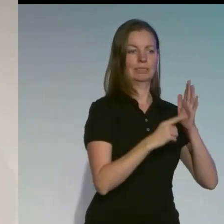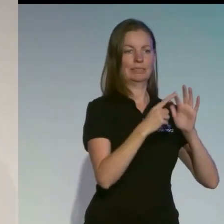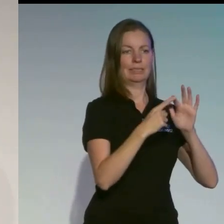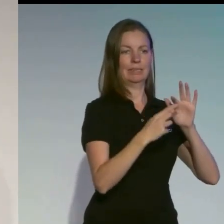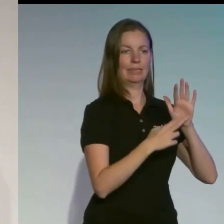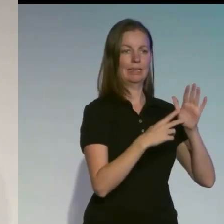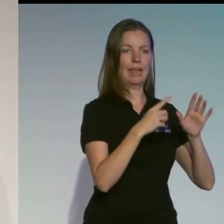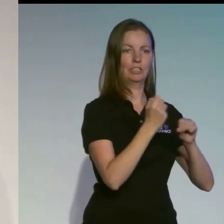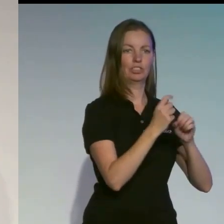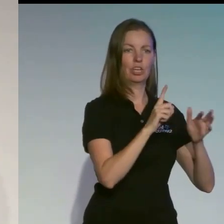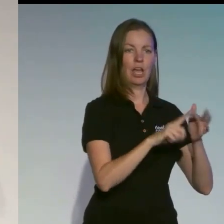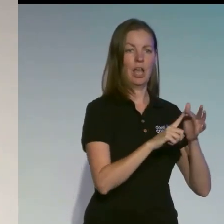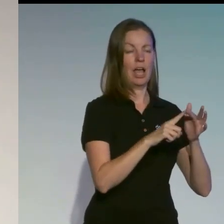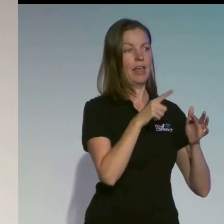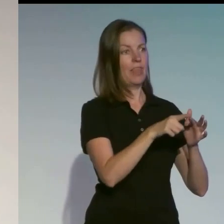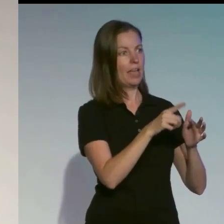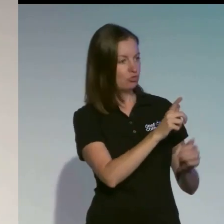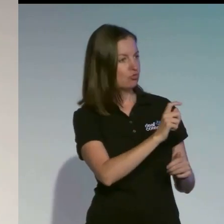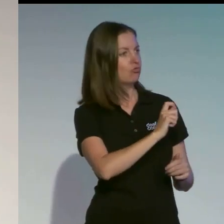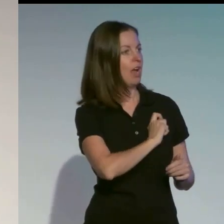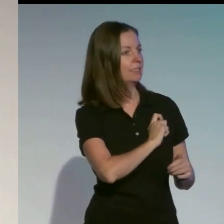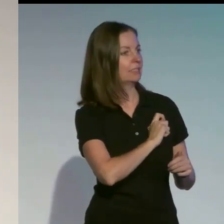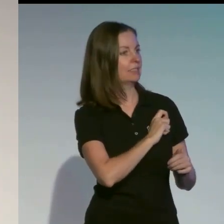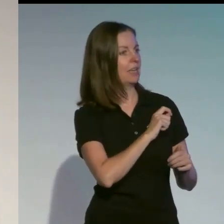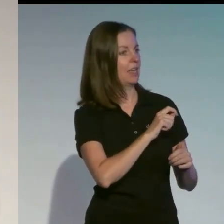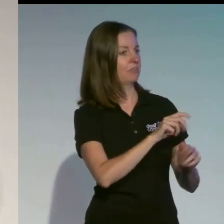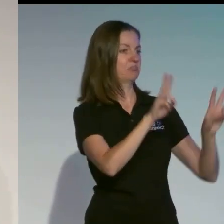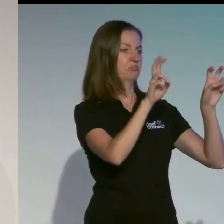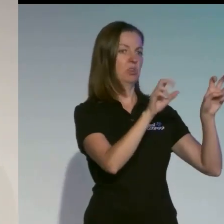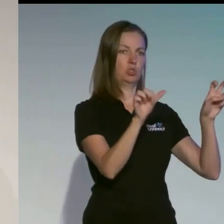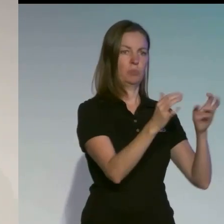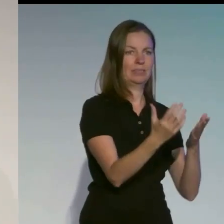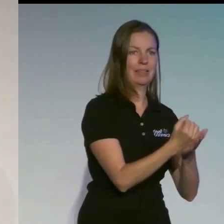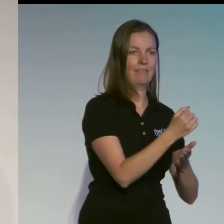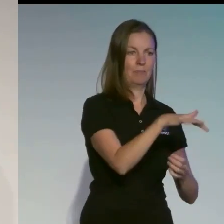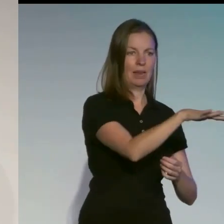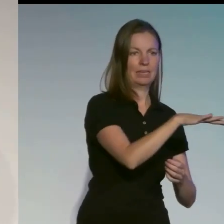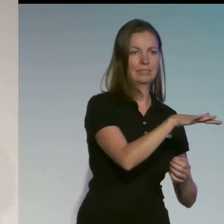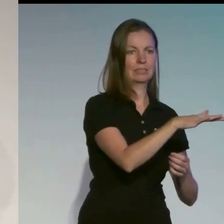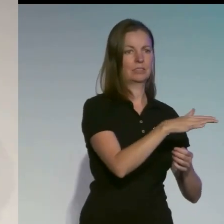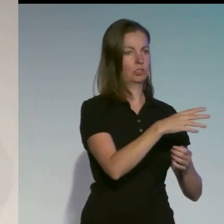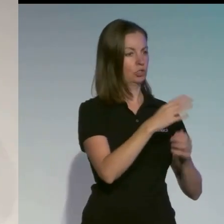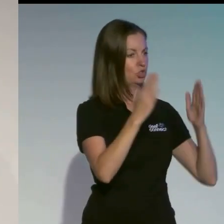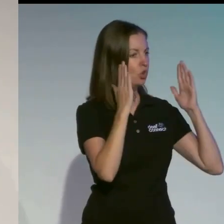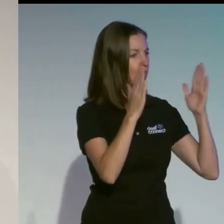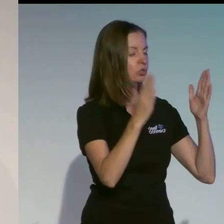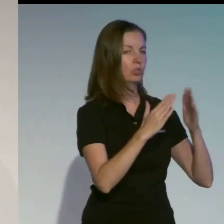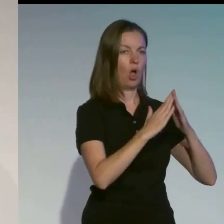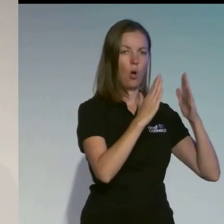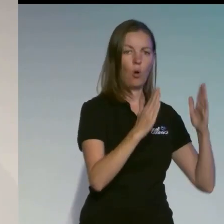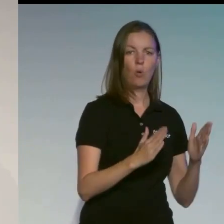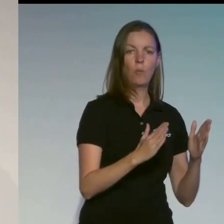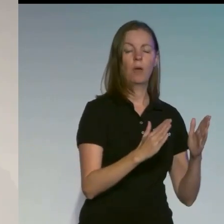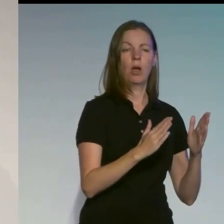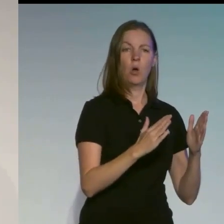should have been places of safety, their church, their doctor's surgery, their home, and found there only prejudice